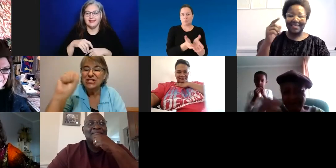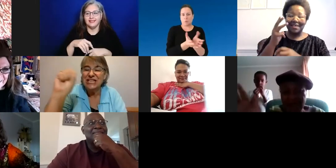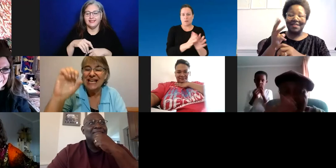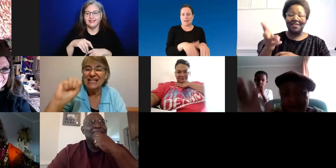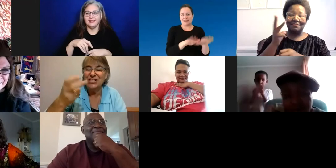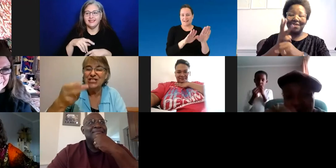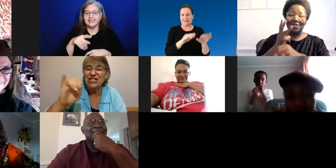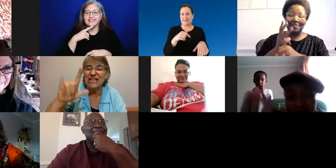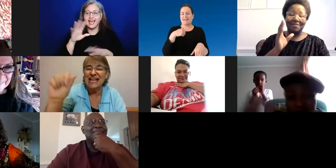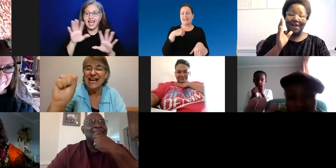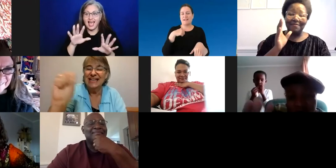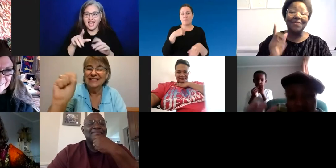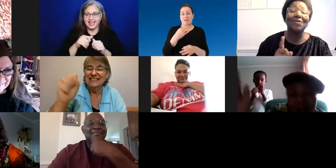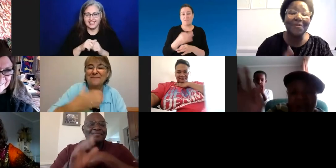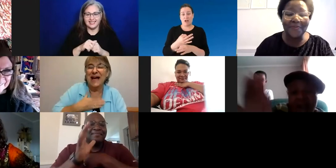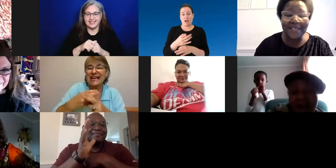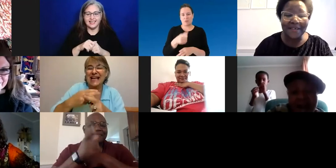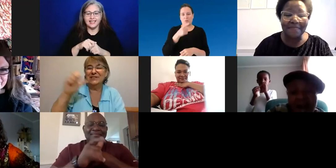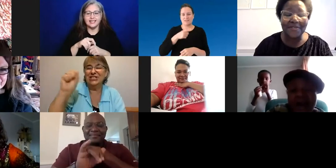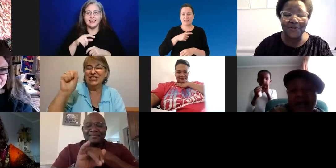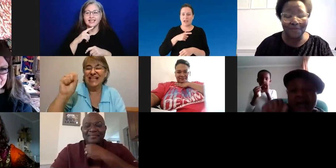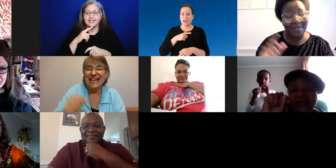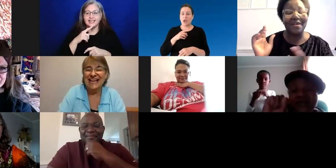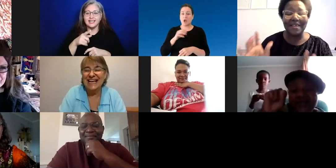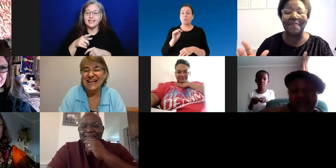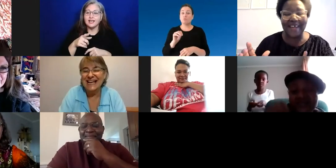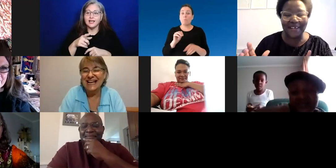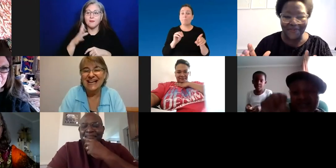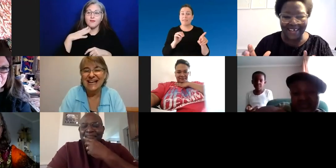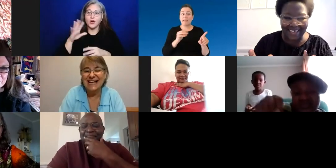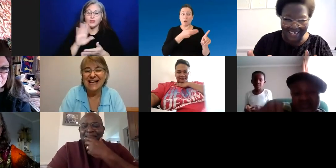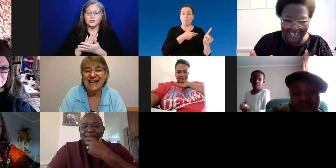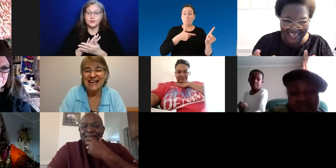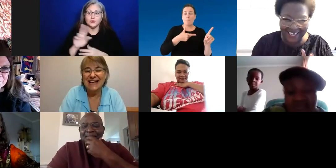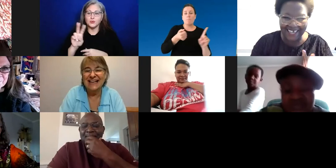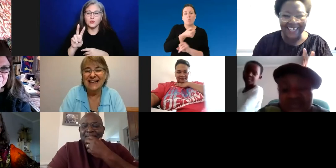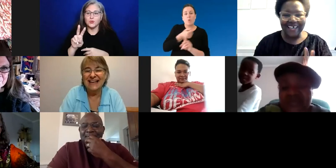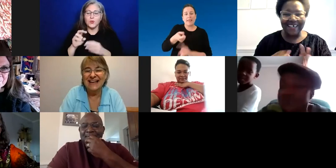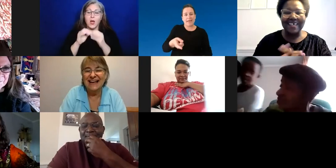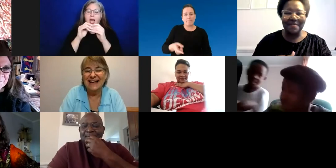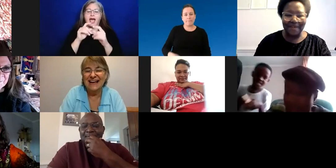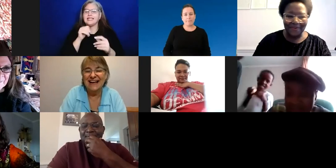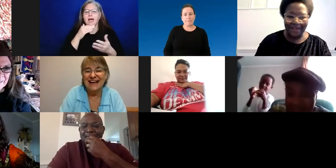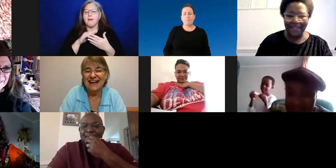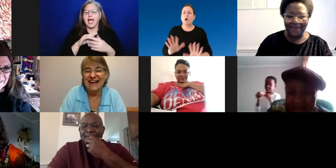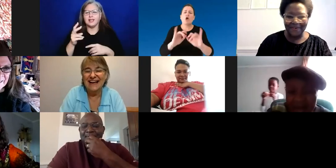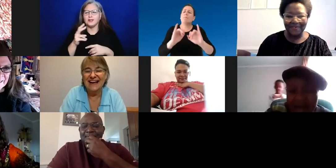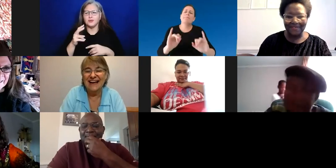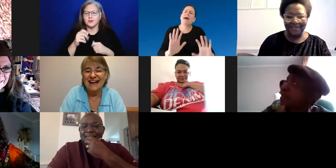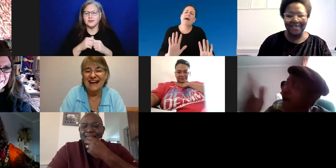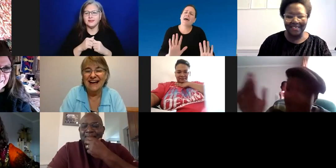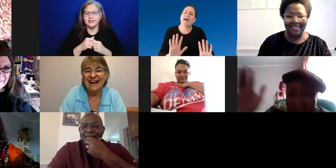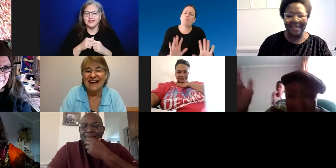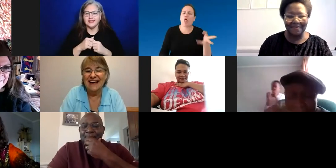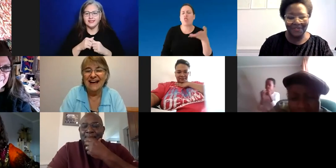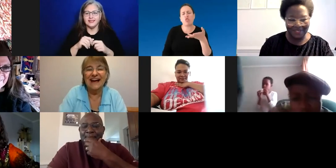us that Mantombi's mom used to bully them at school, but not in a bad way. Not in a bad way, though.